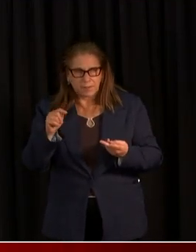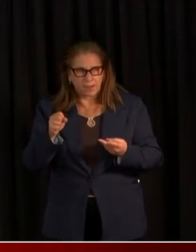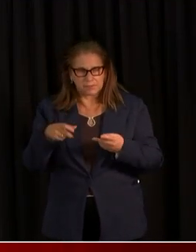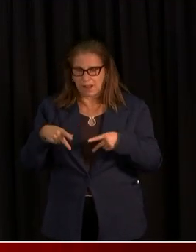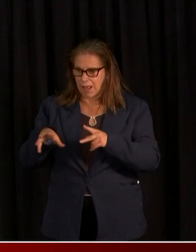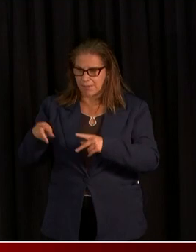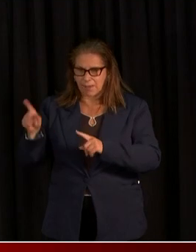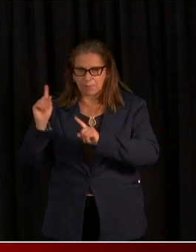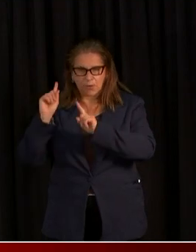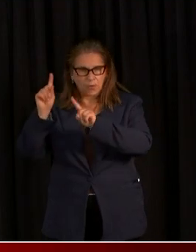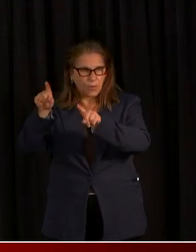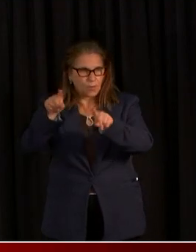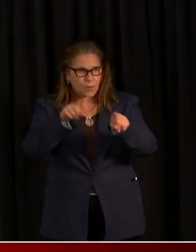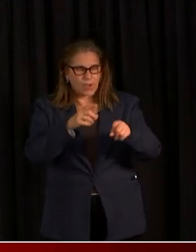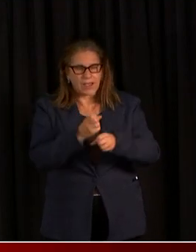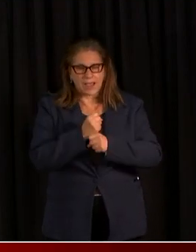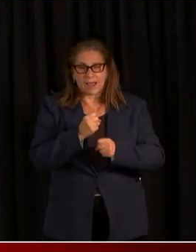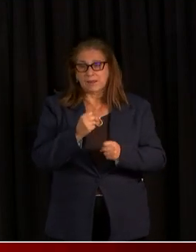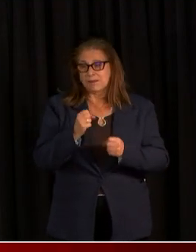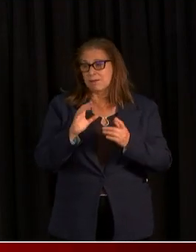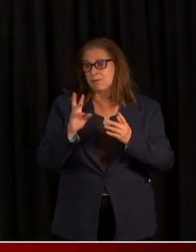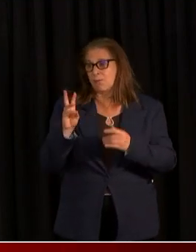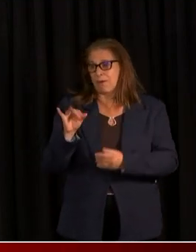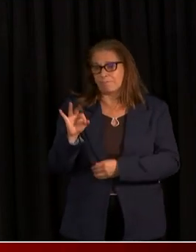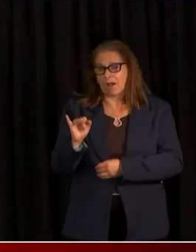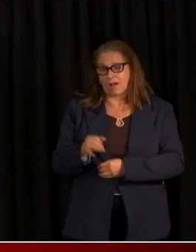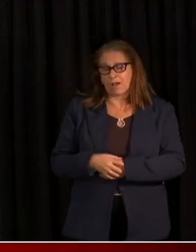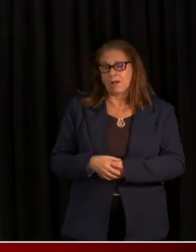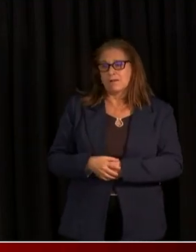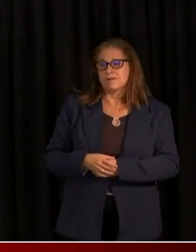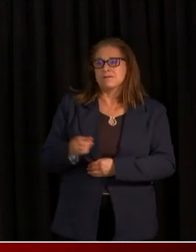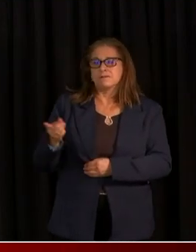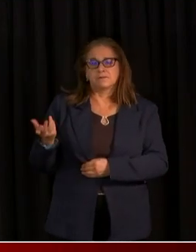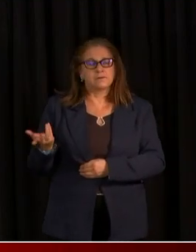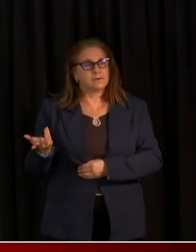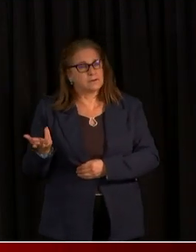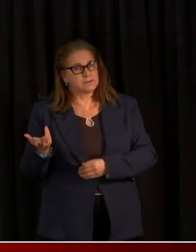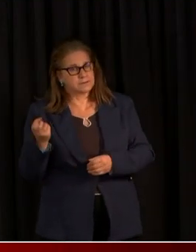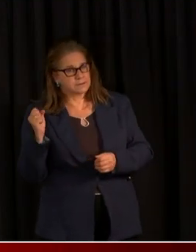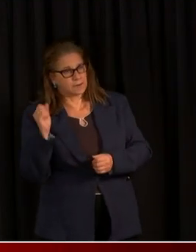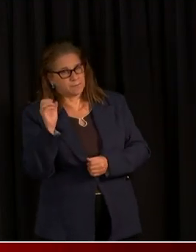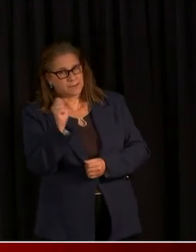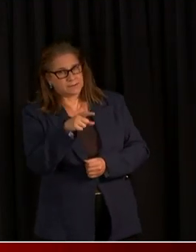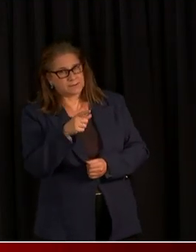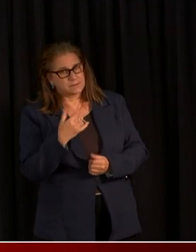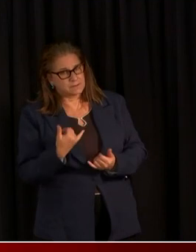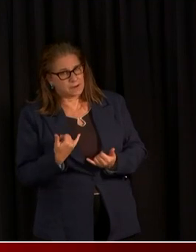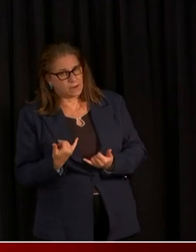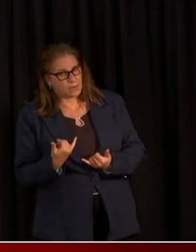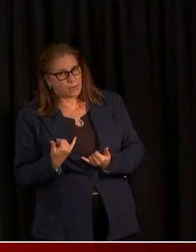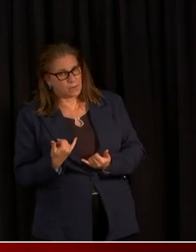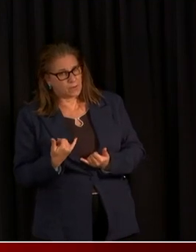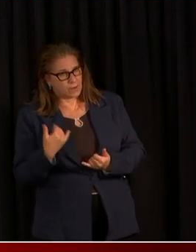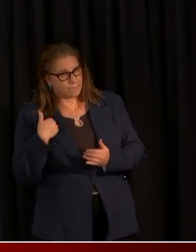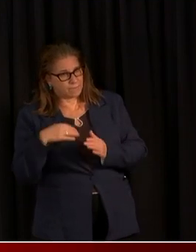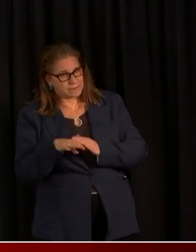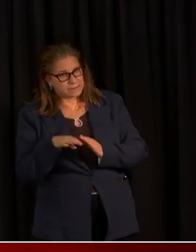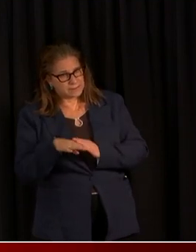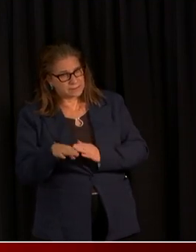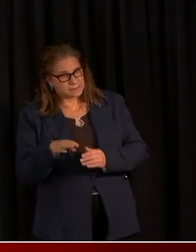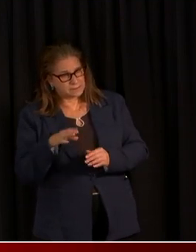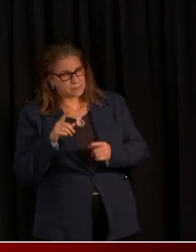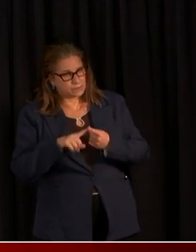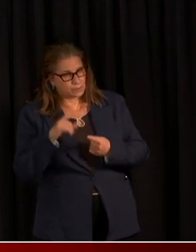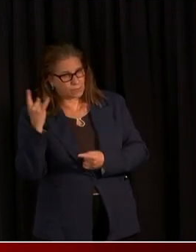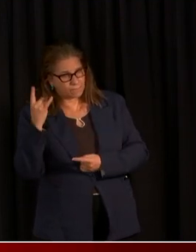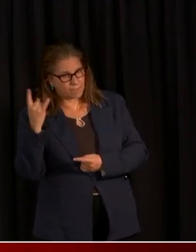to connect to the internet. So basically all students at this point have access to Wi-Fi to